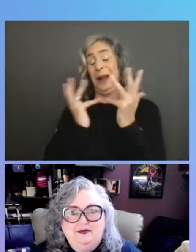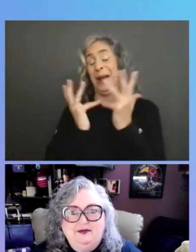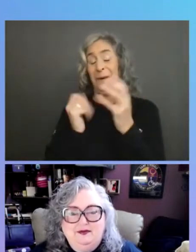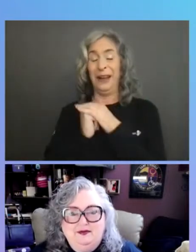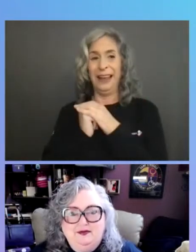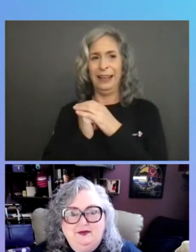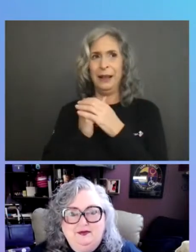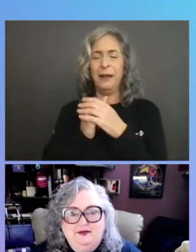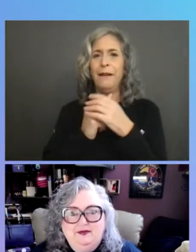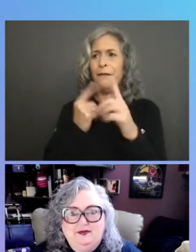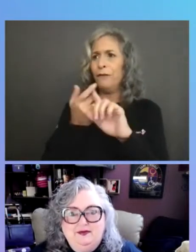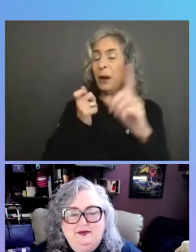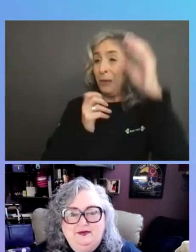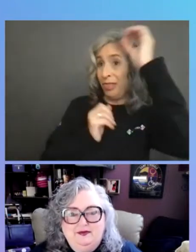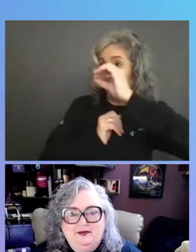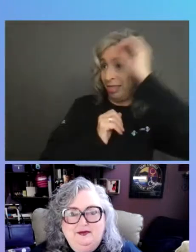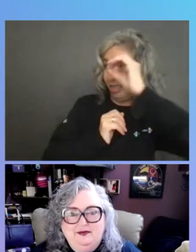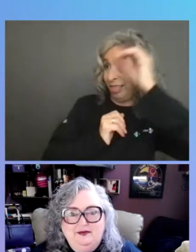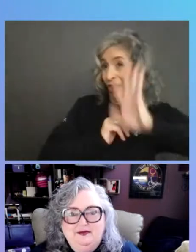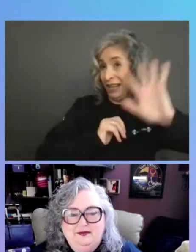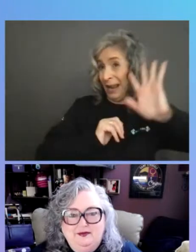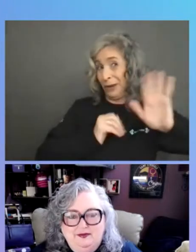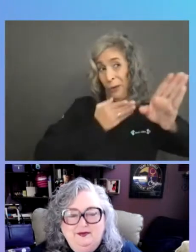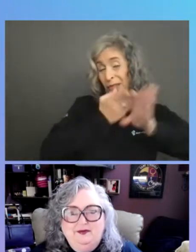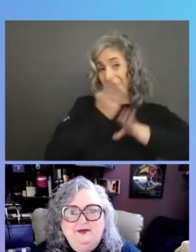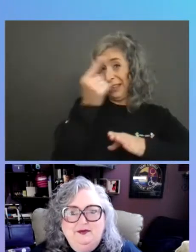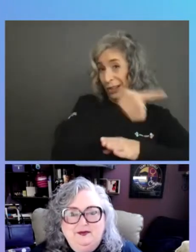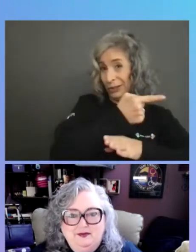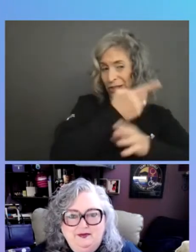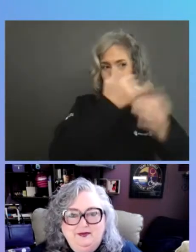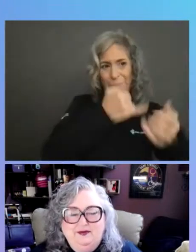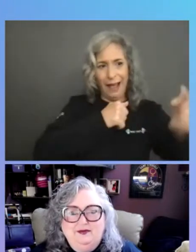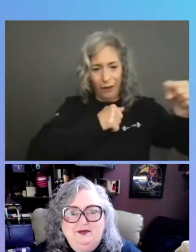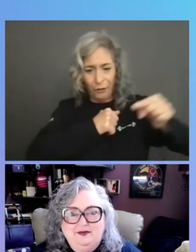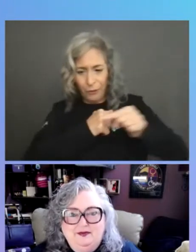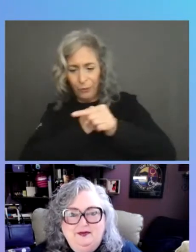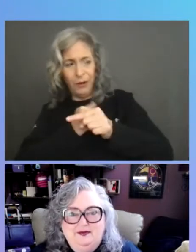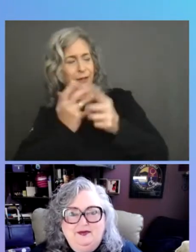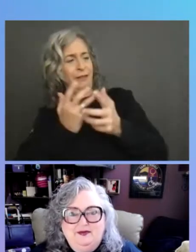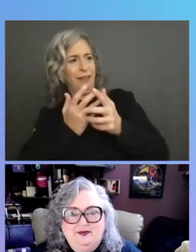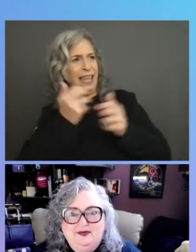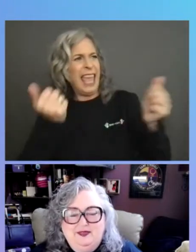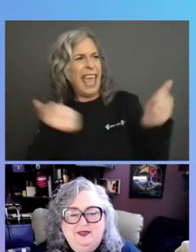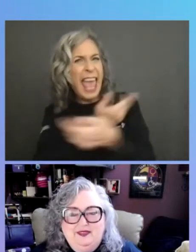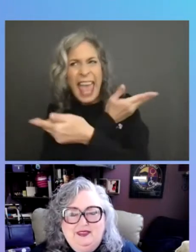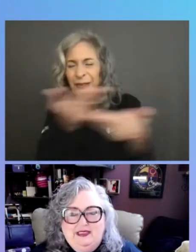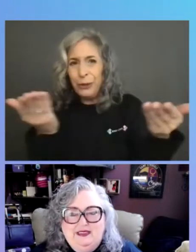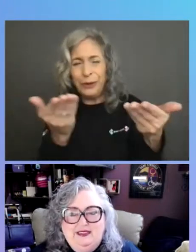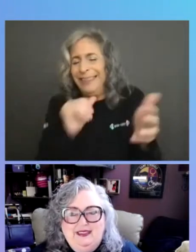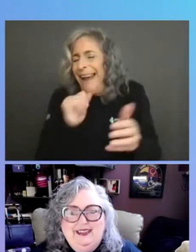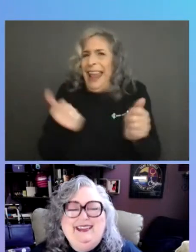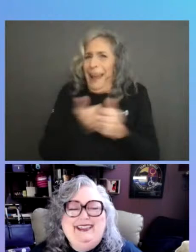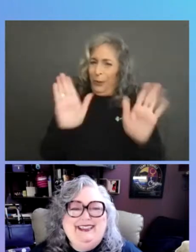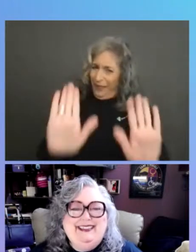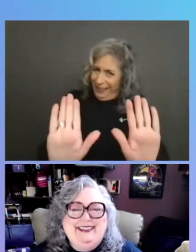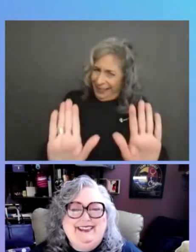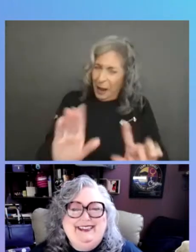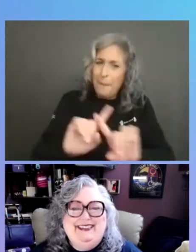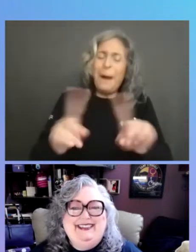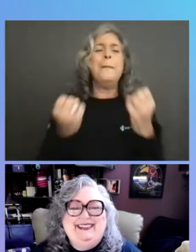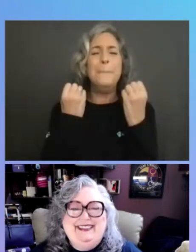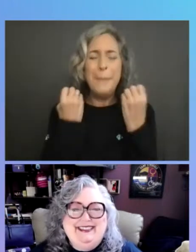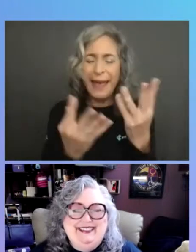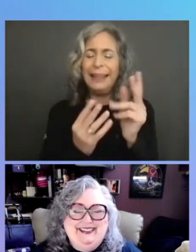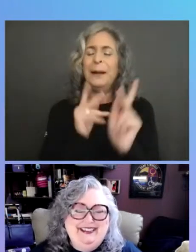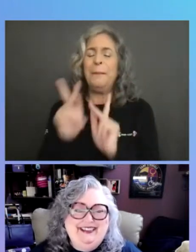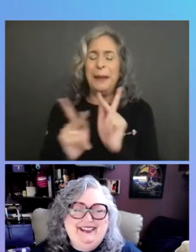basically no knowledge whatsoever in the field to everybody having, well, not everybody, but a lot of people having